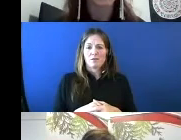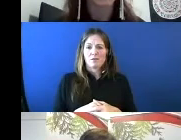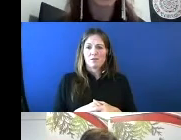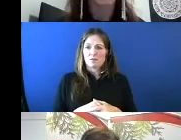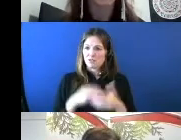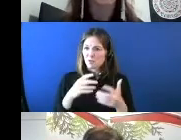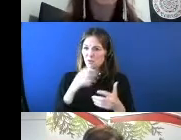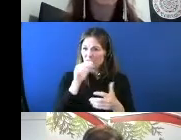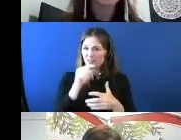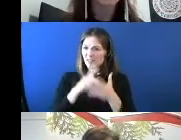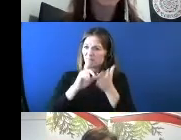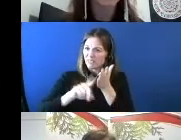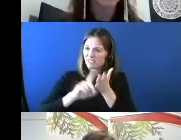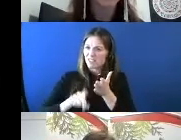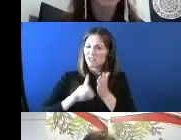better future.